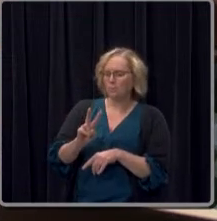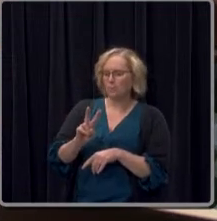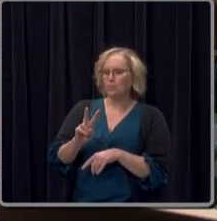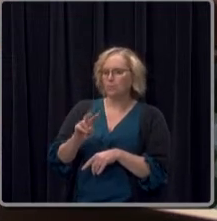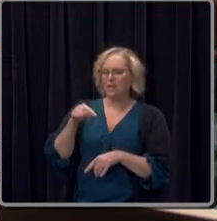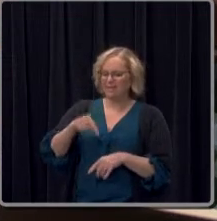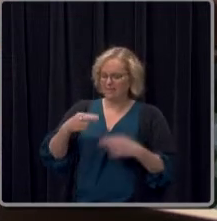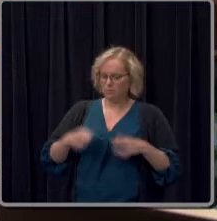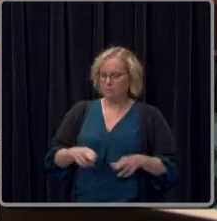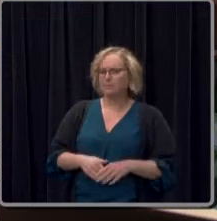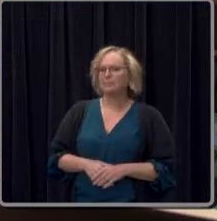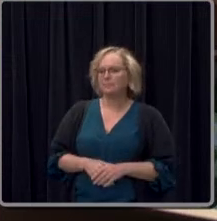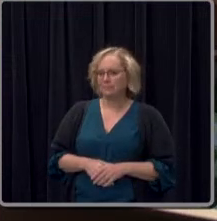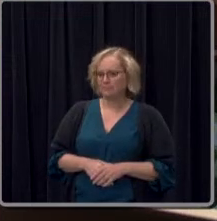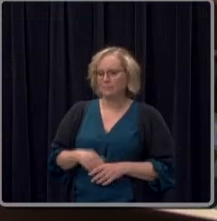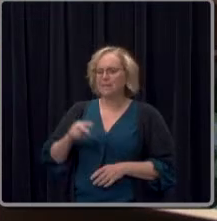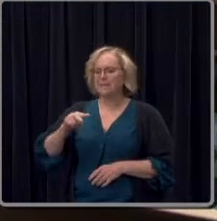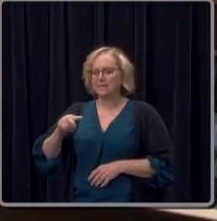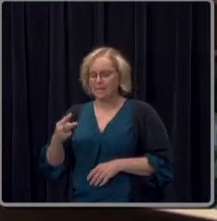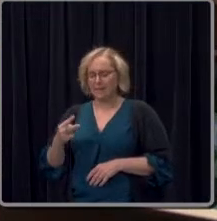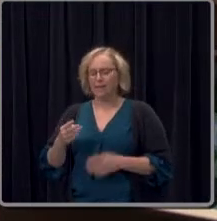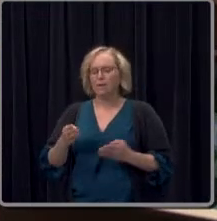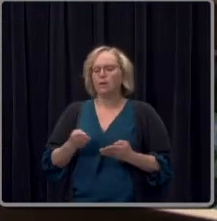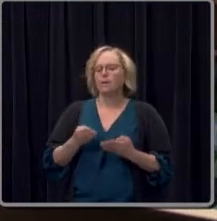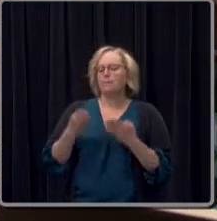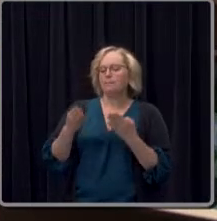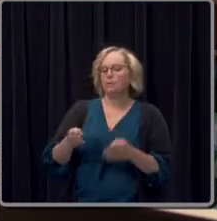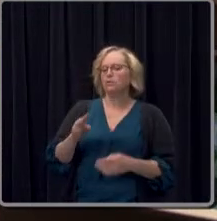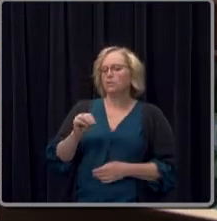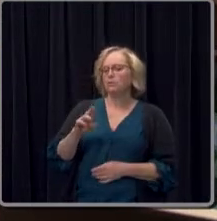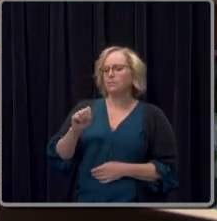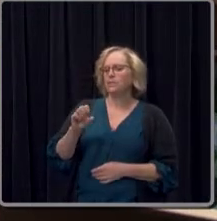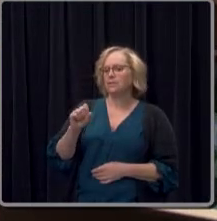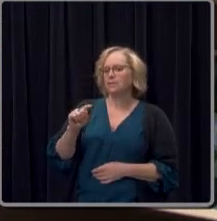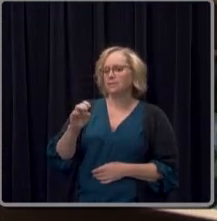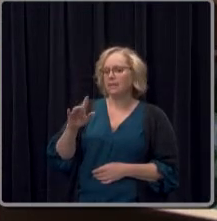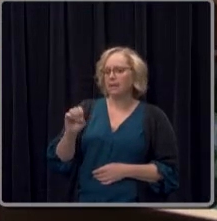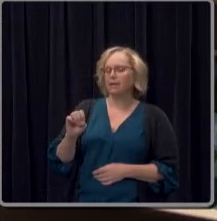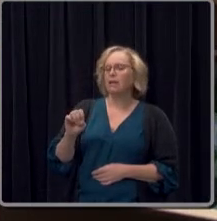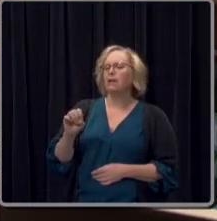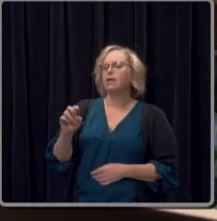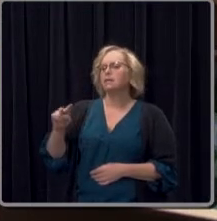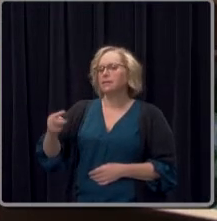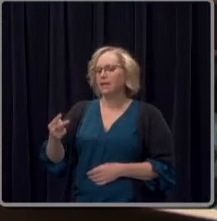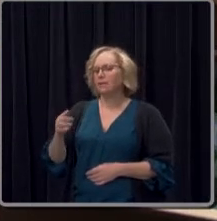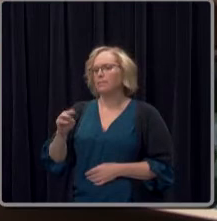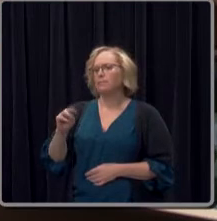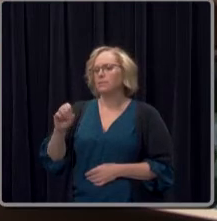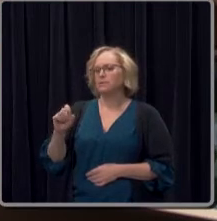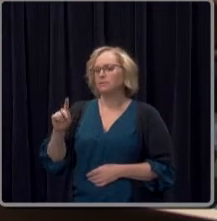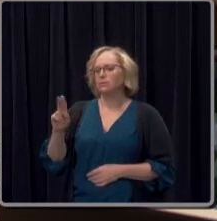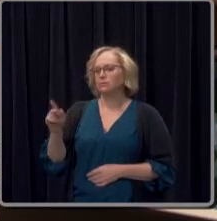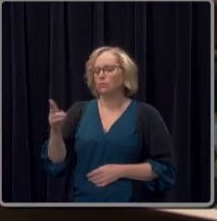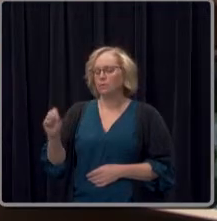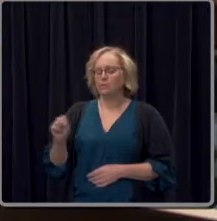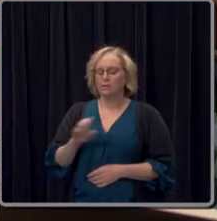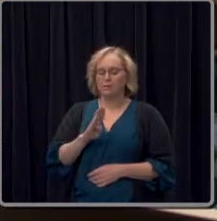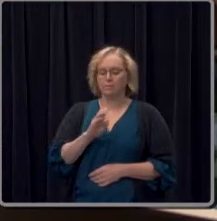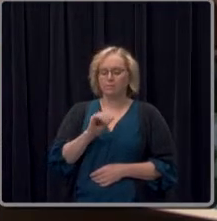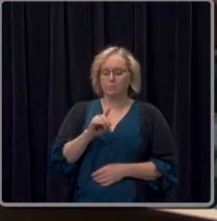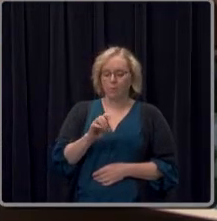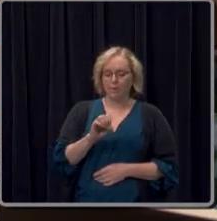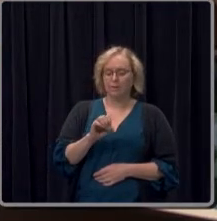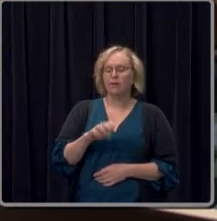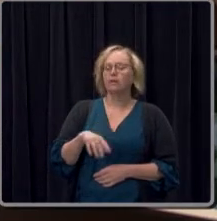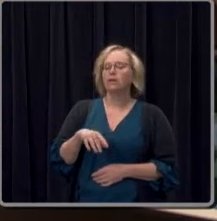this room. Second. Okay, I have a motion by Mrs. Steele, a second by Mr. Kuhn. Mr. Boyd?